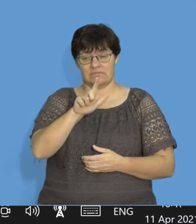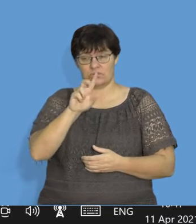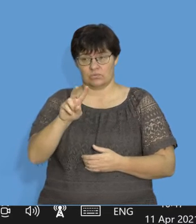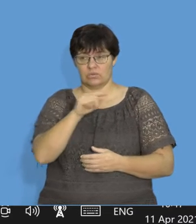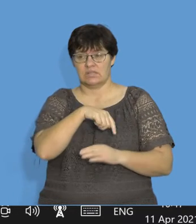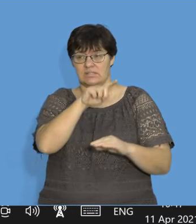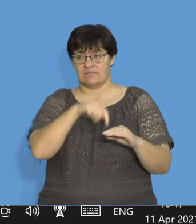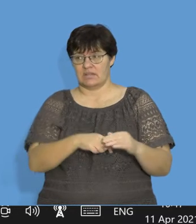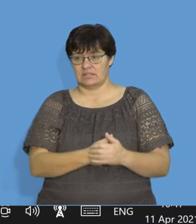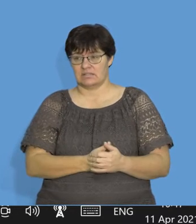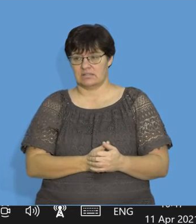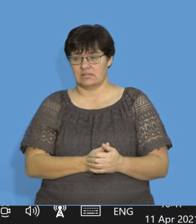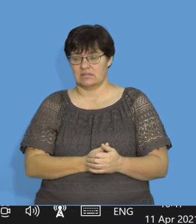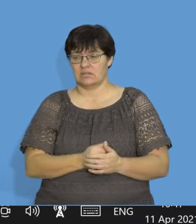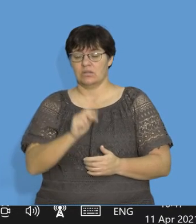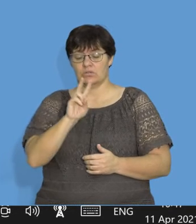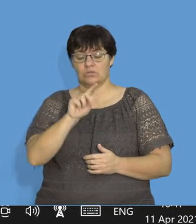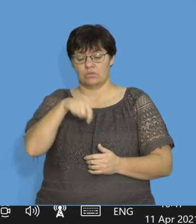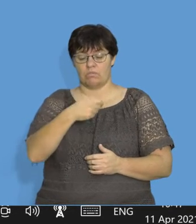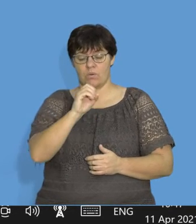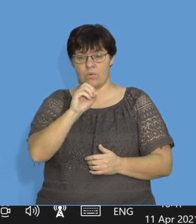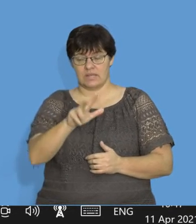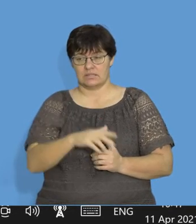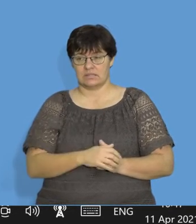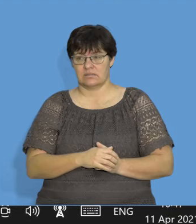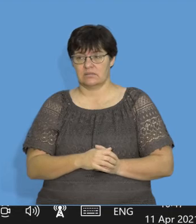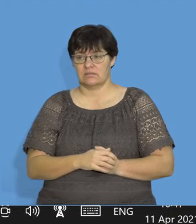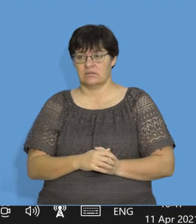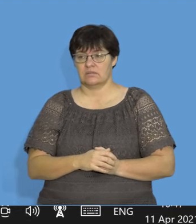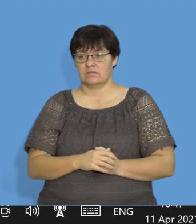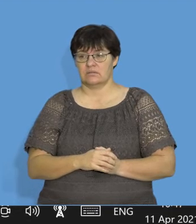5,72 divided by, and it was 2,08,